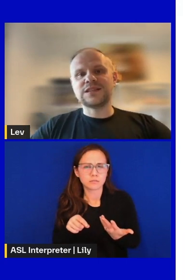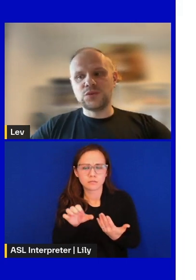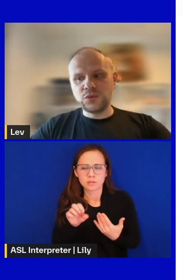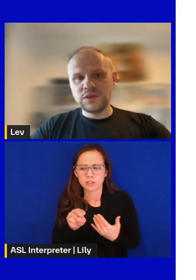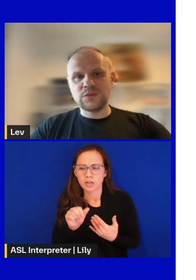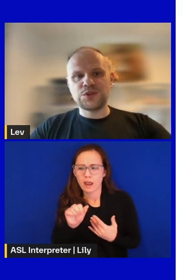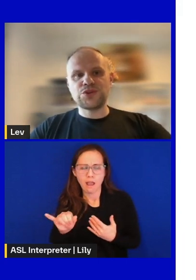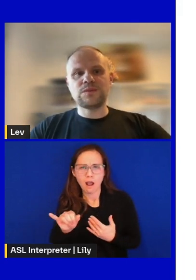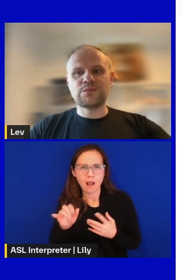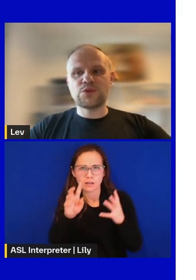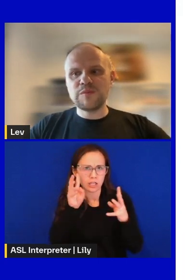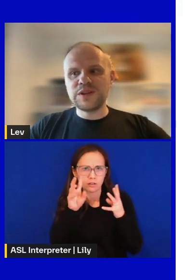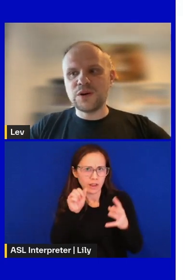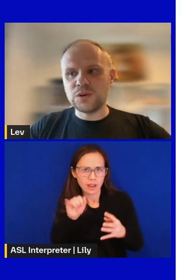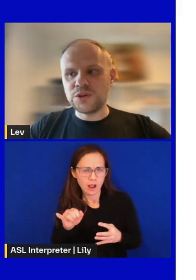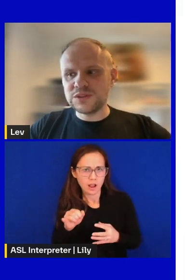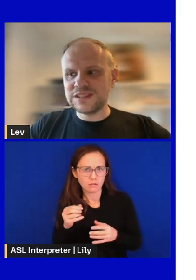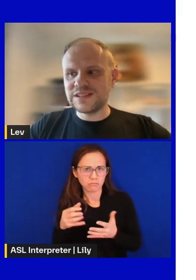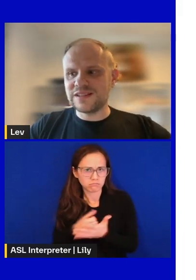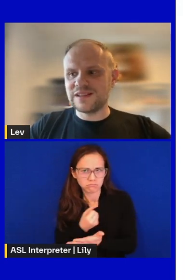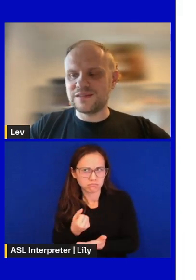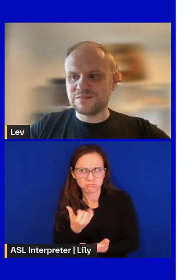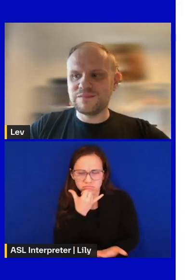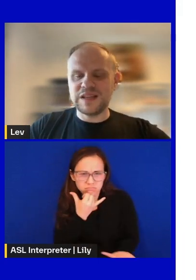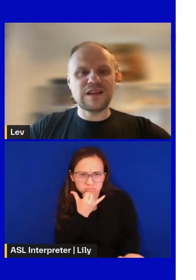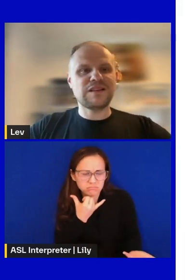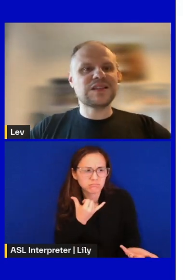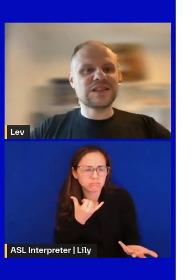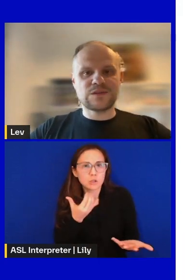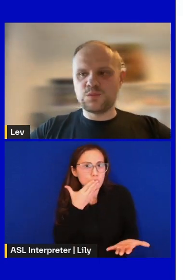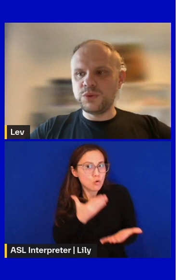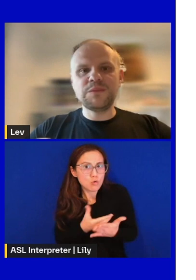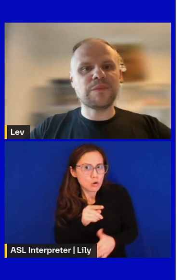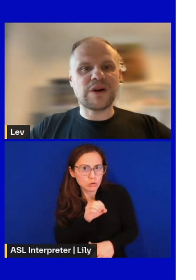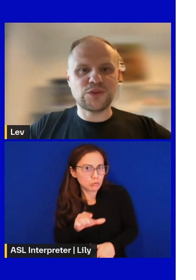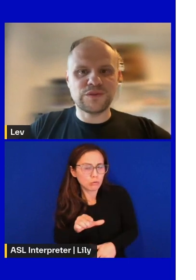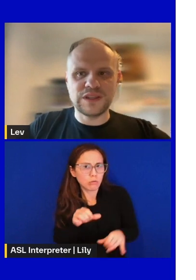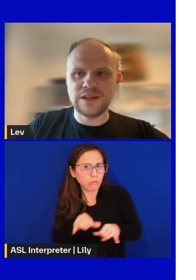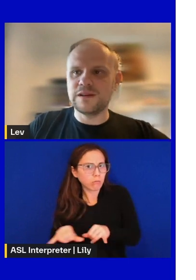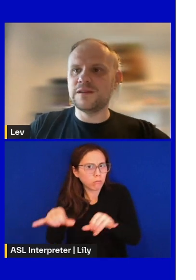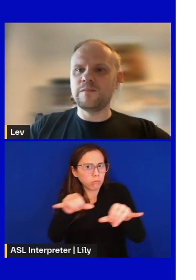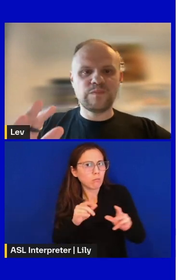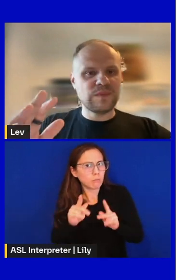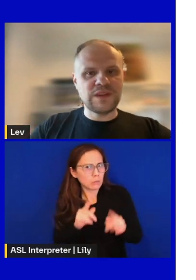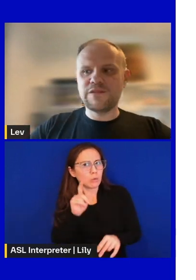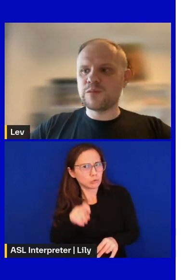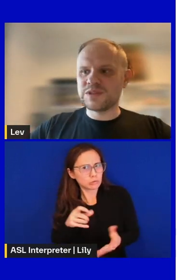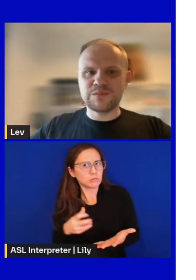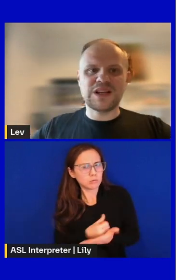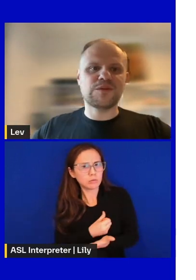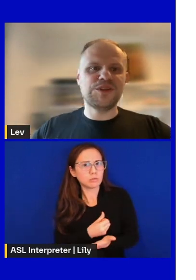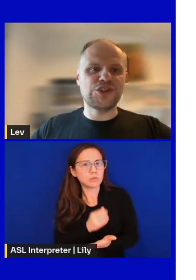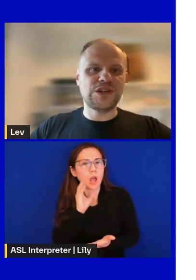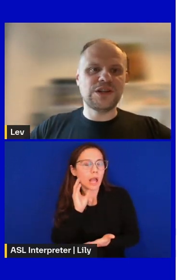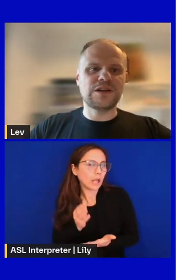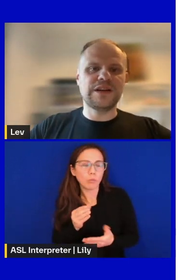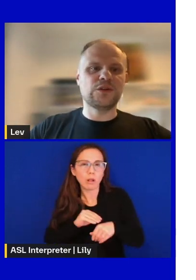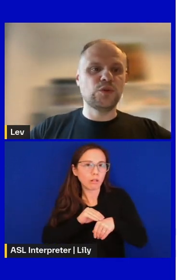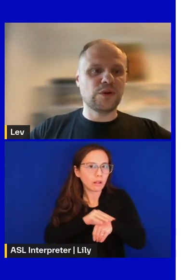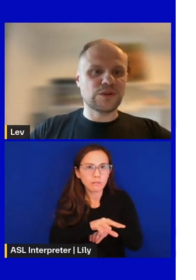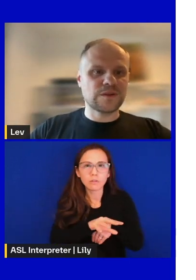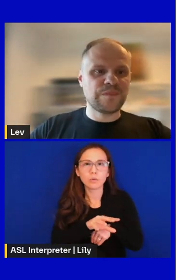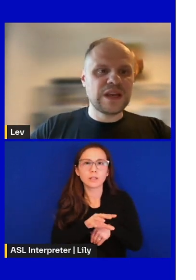GenAI is a tool and we should probably all use it, and this will be part of the DevOps and platform